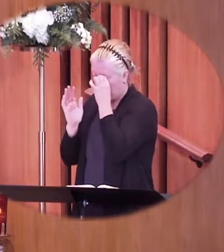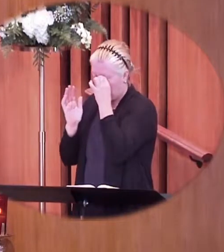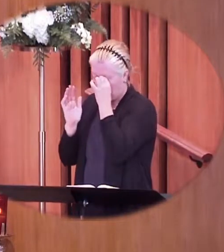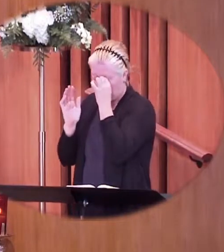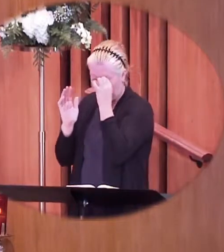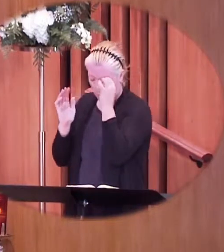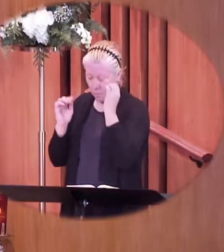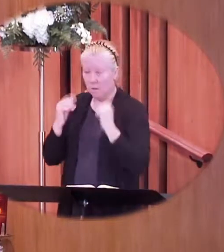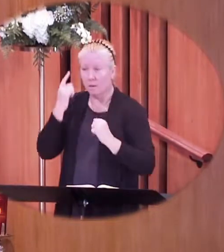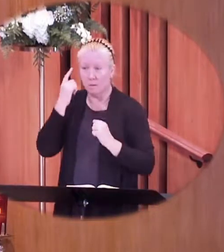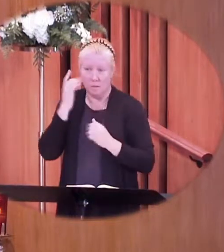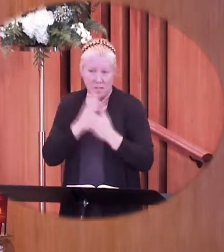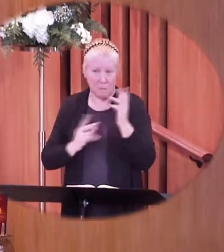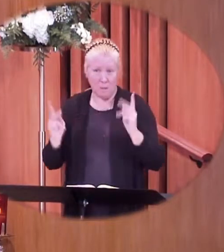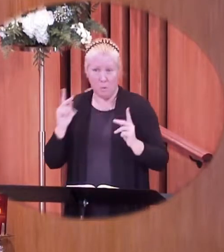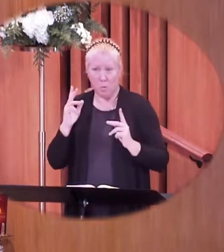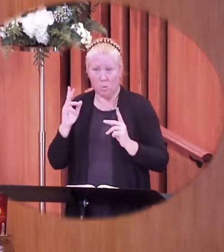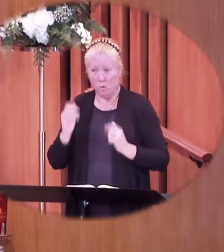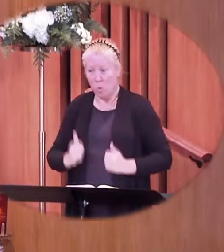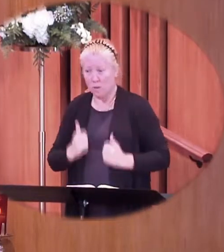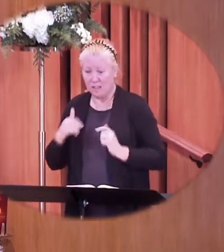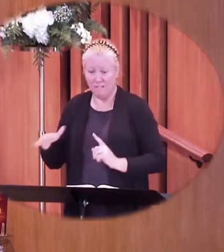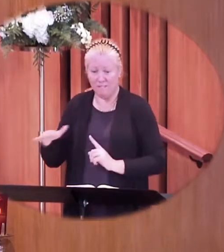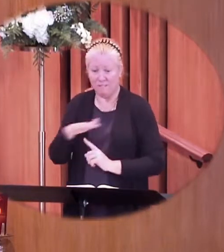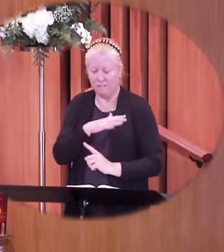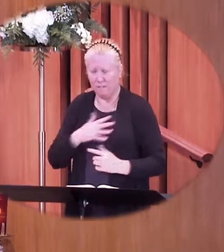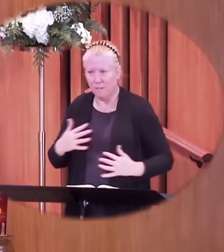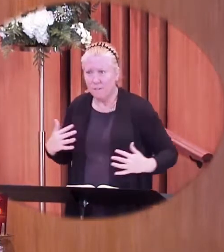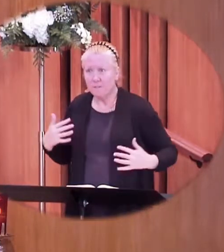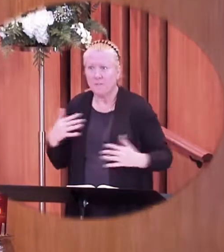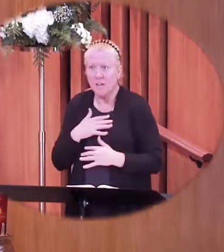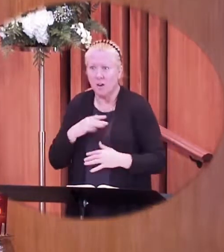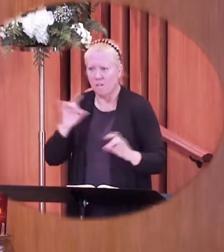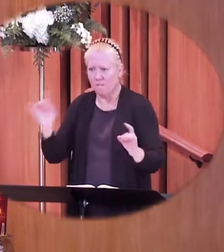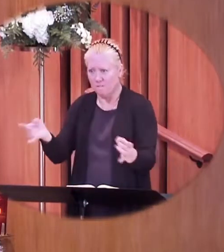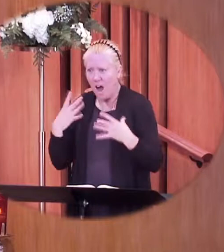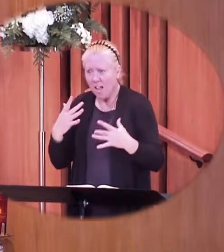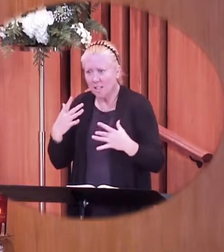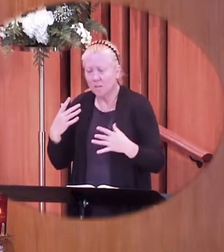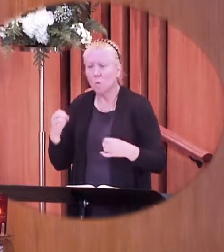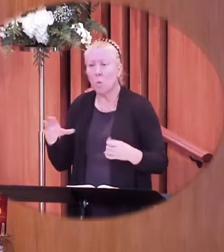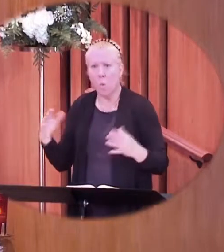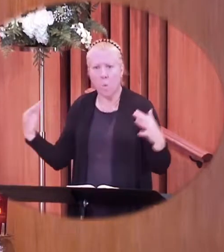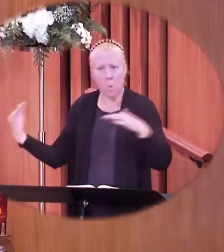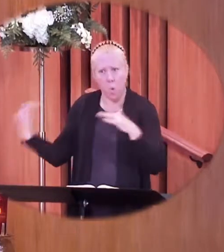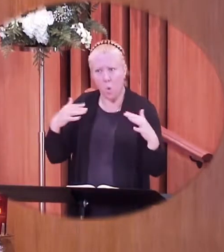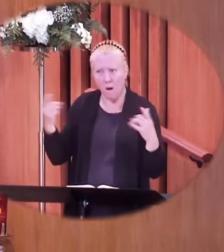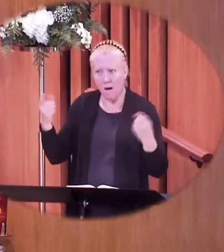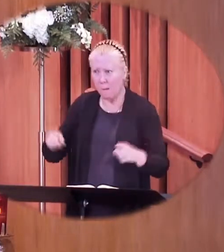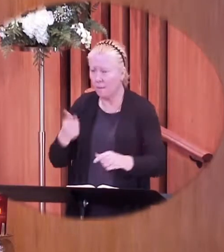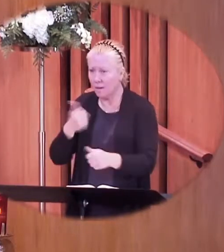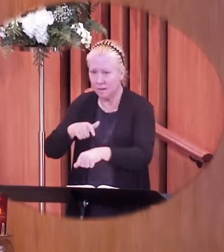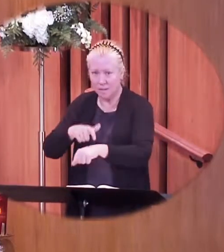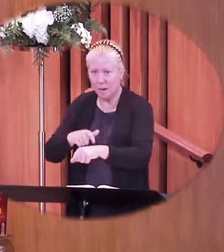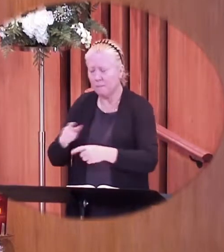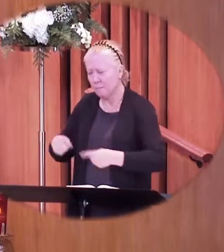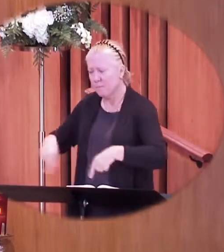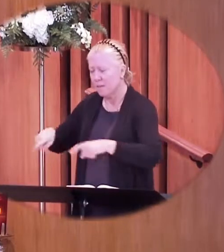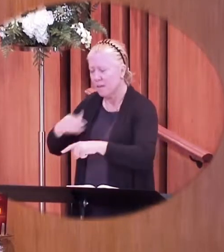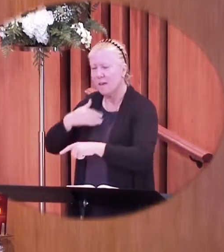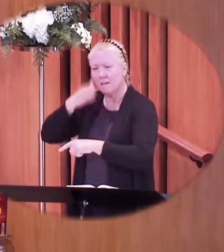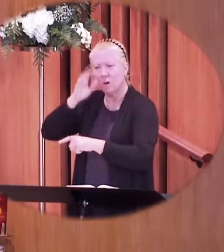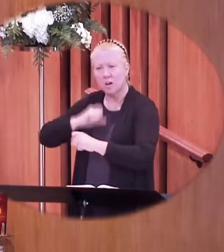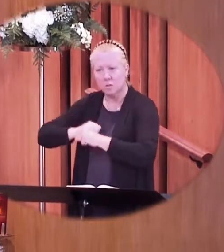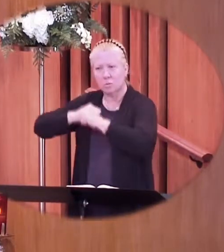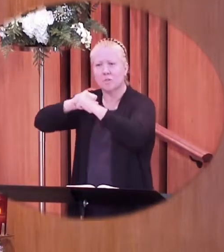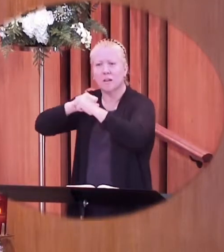fear of violence or the terror of war, may they be given God's grace and protection. Let